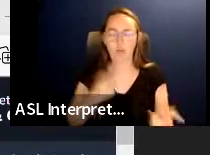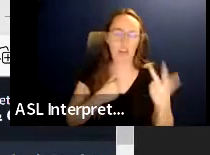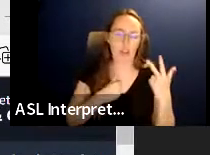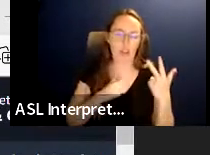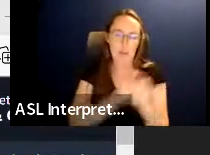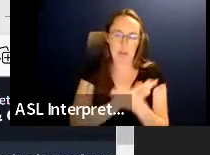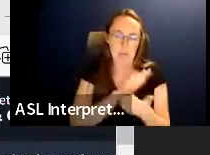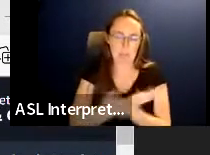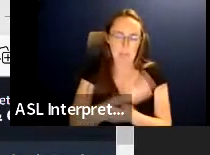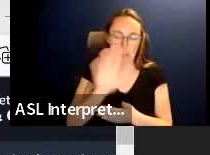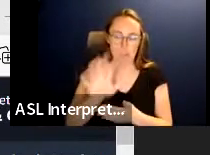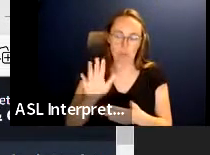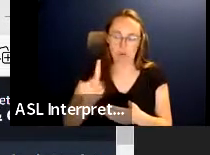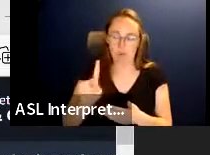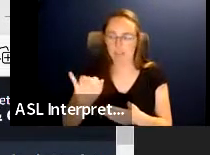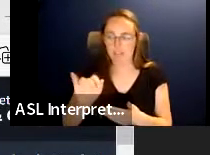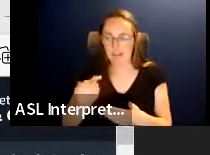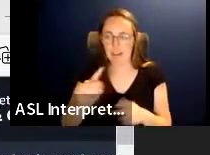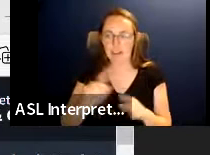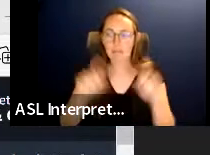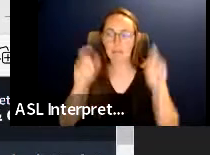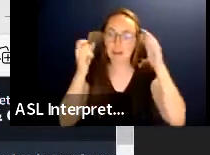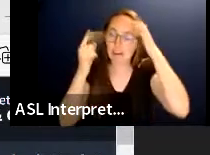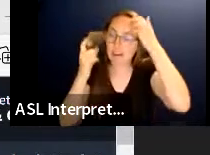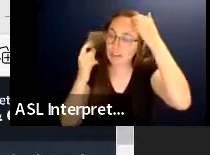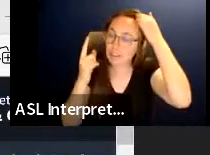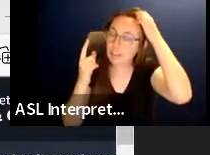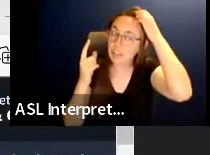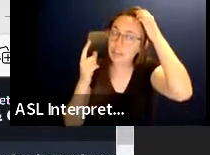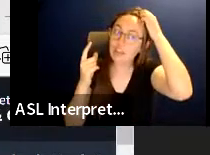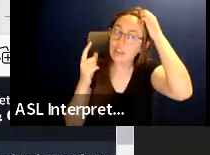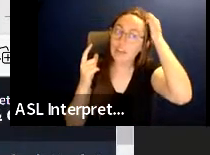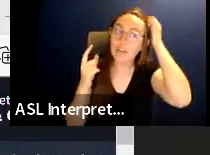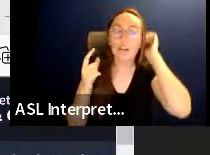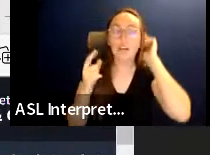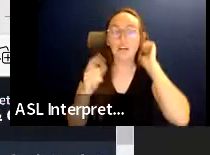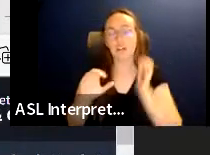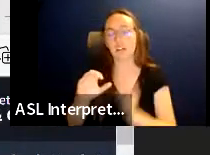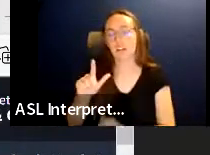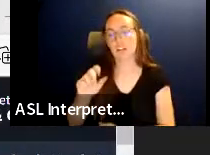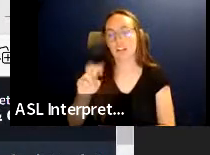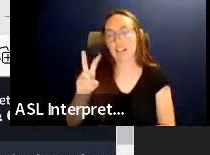kit. And so just, you'll see where there's the clever cutter,